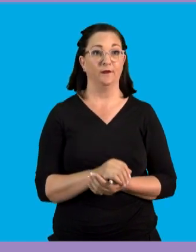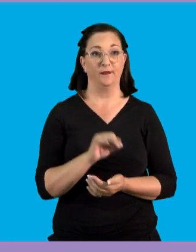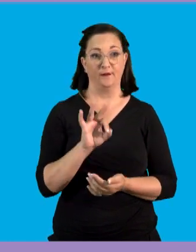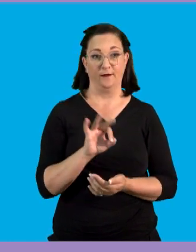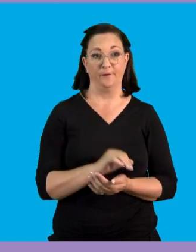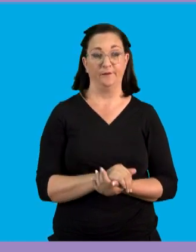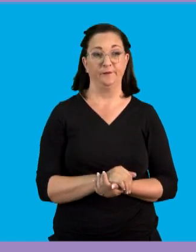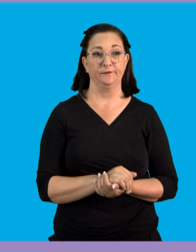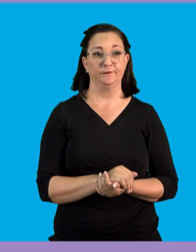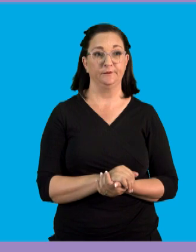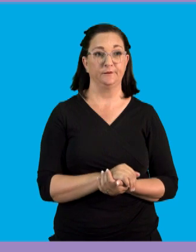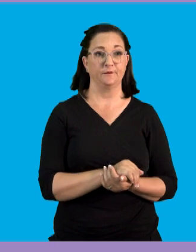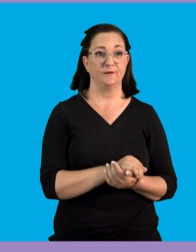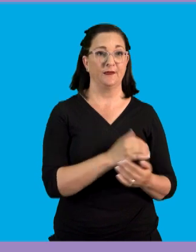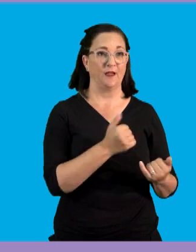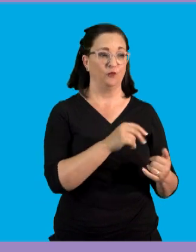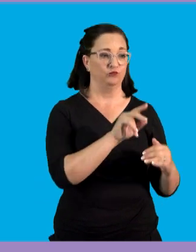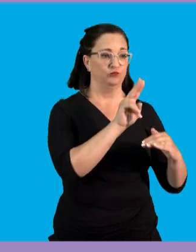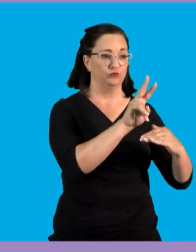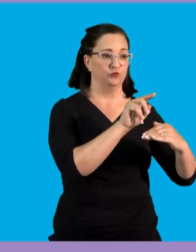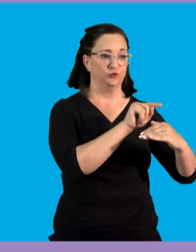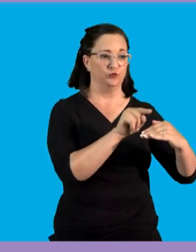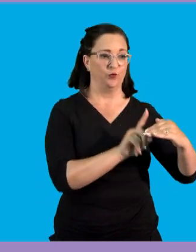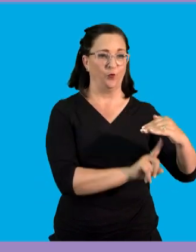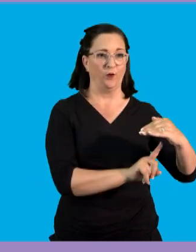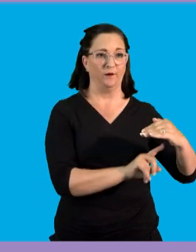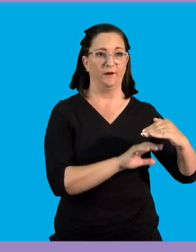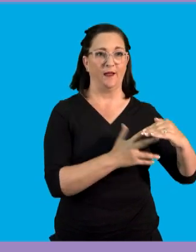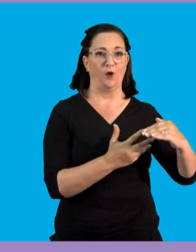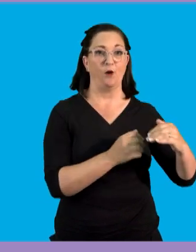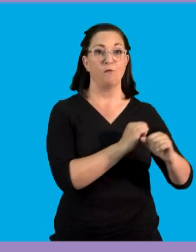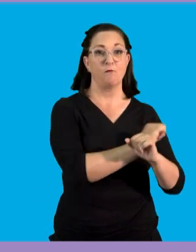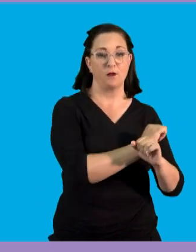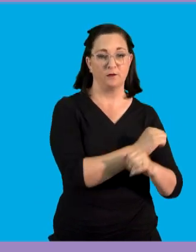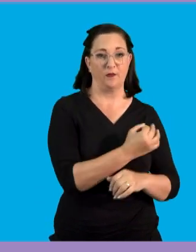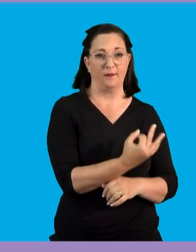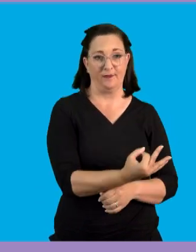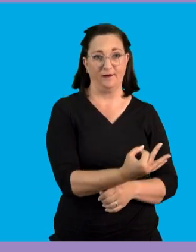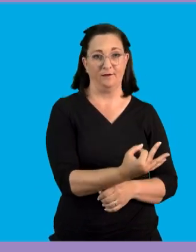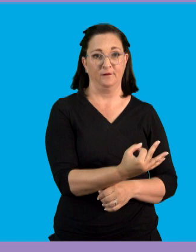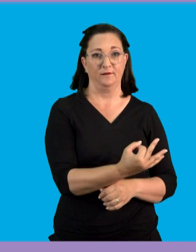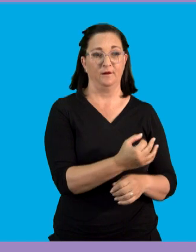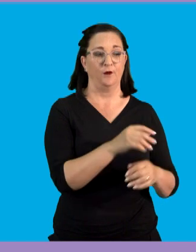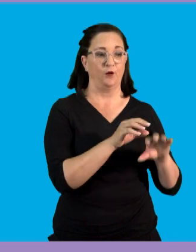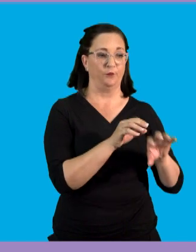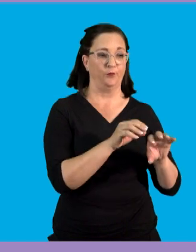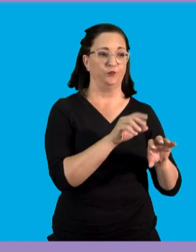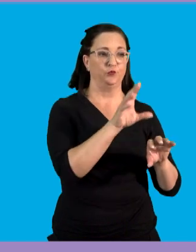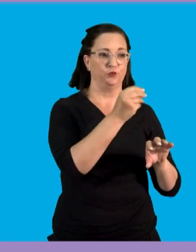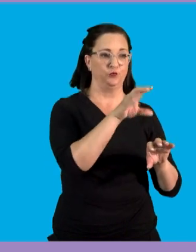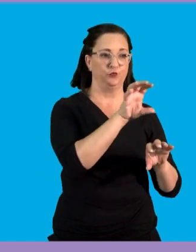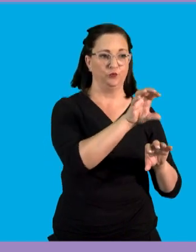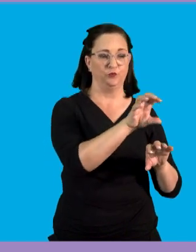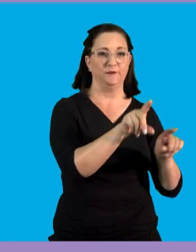case, it is our 3. So how am I going to get the denominator 1 to a 3? I'm going to multiply by 3